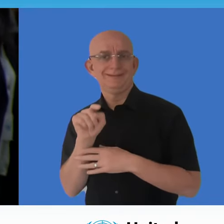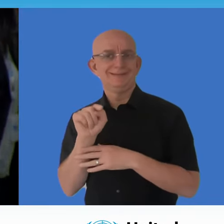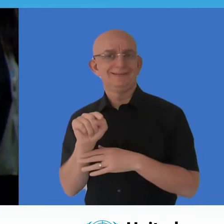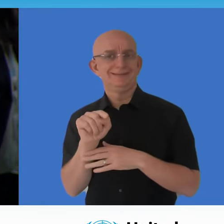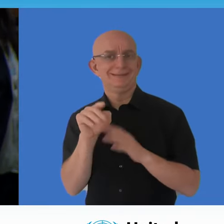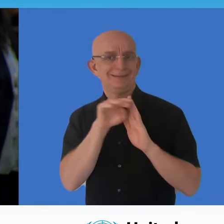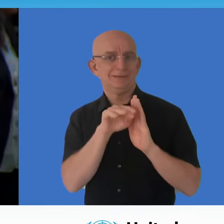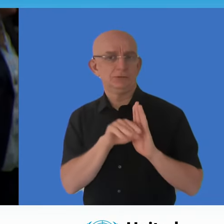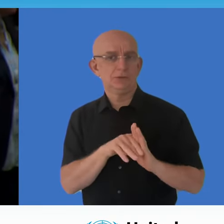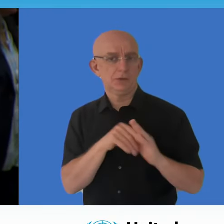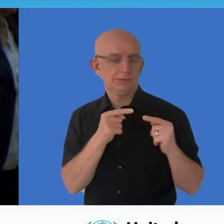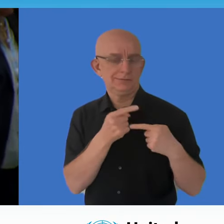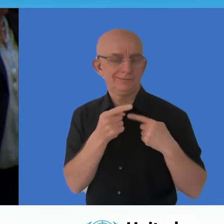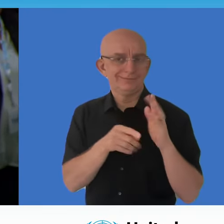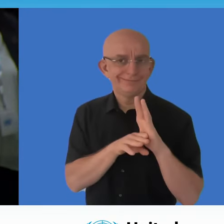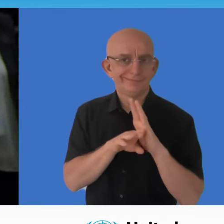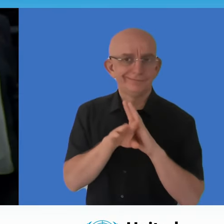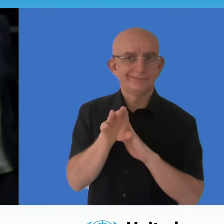scourge of poverty